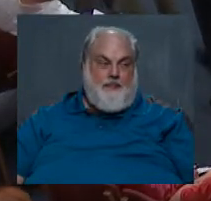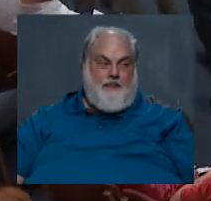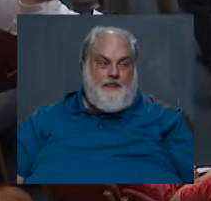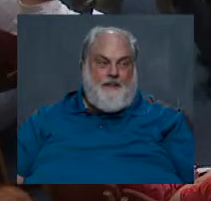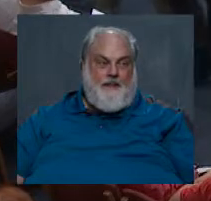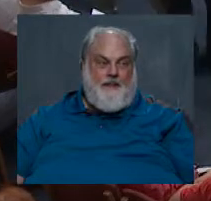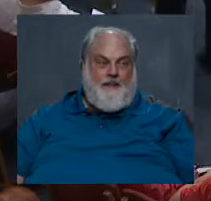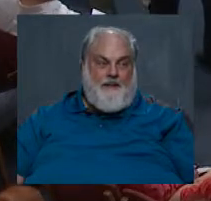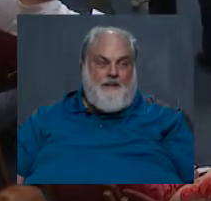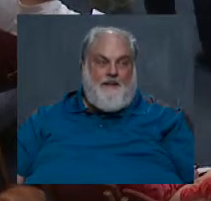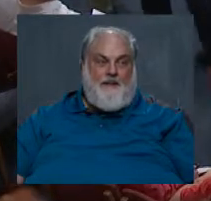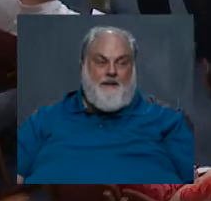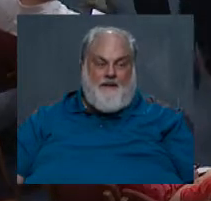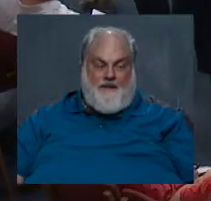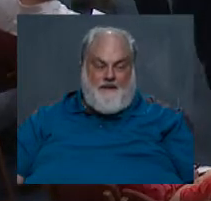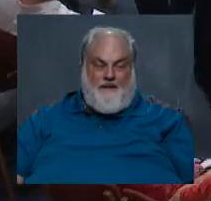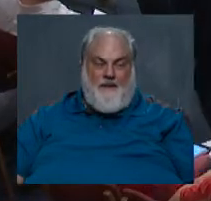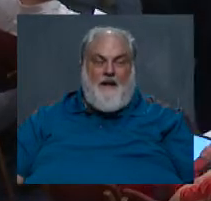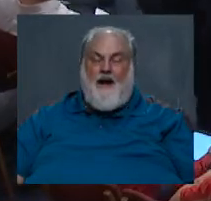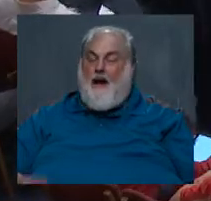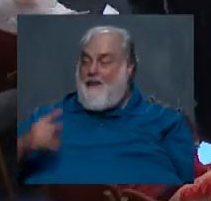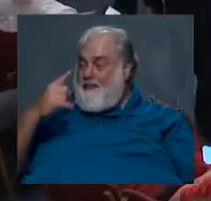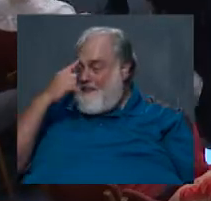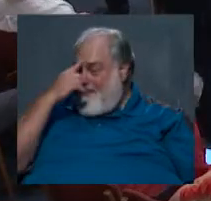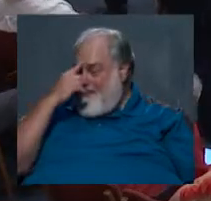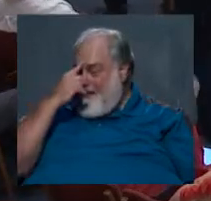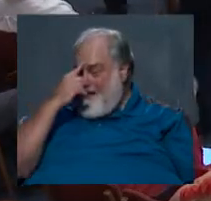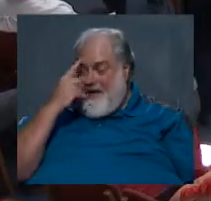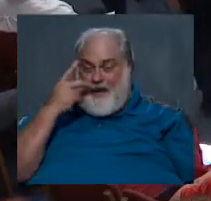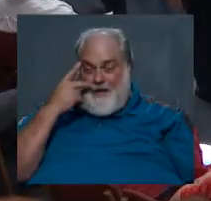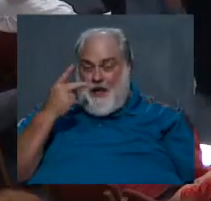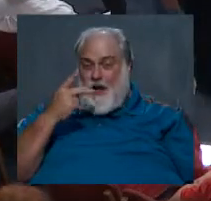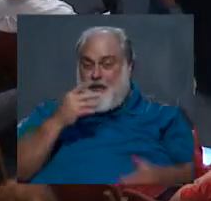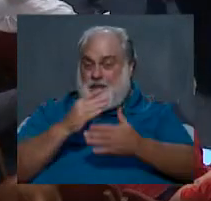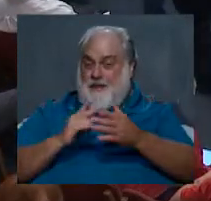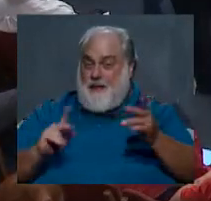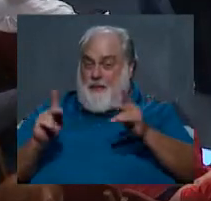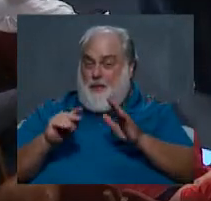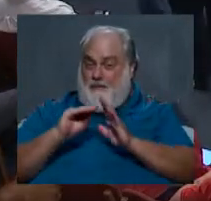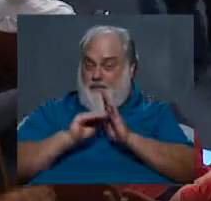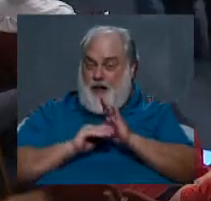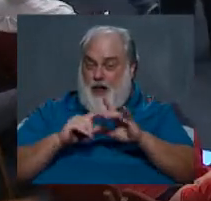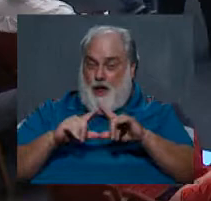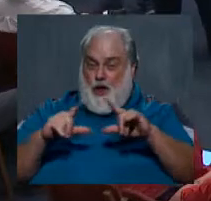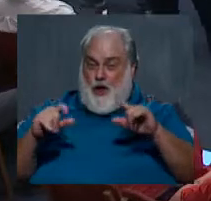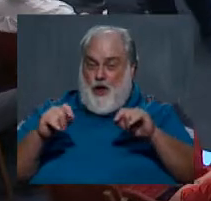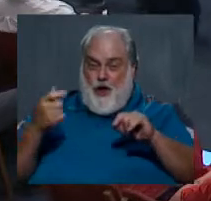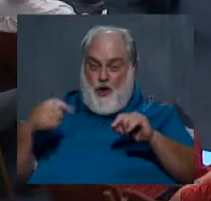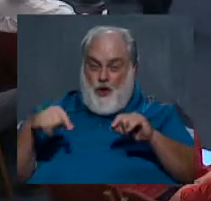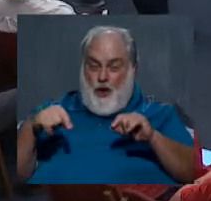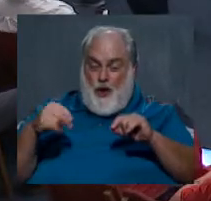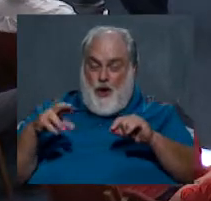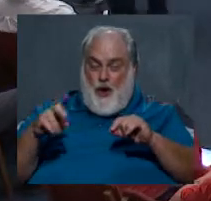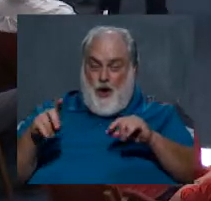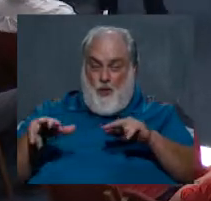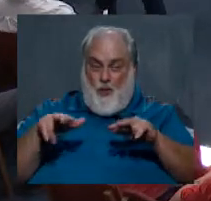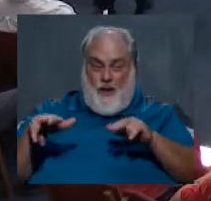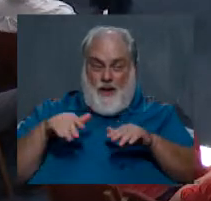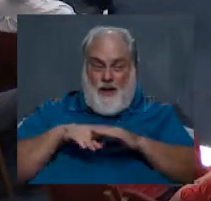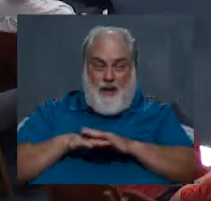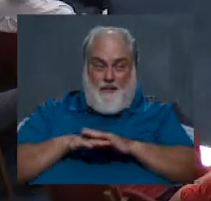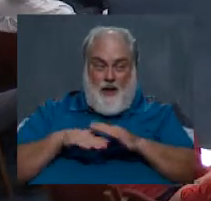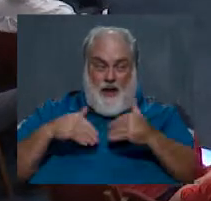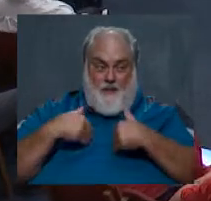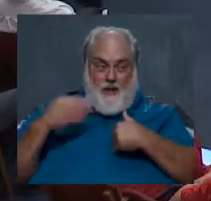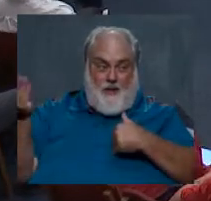While we were transitioning here, I think I saw some fellow citizens who filled out a green card while walking in. So if you've got a